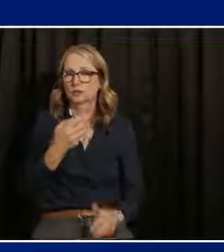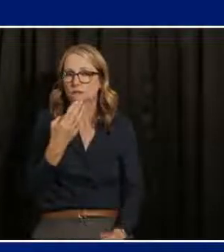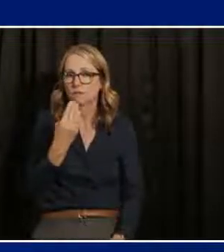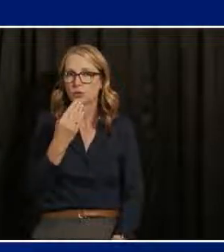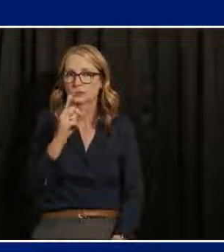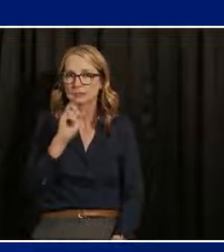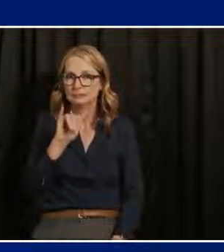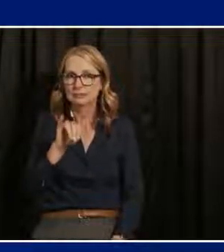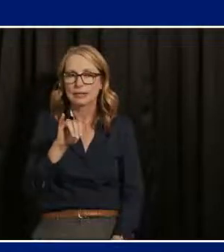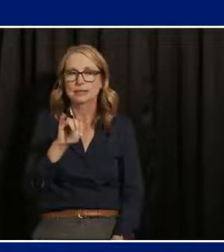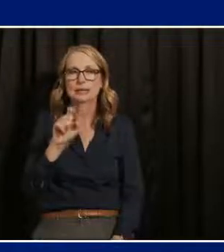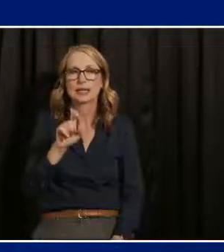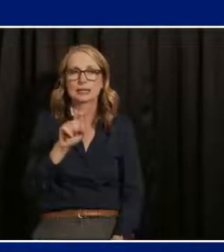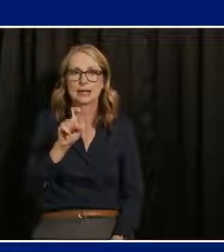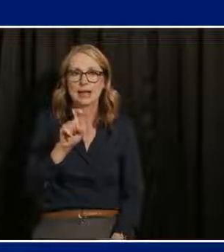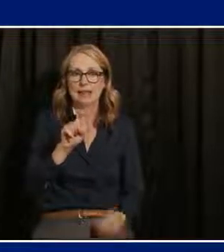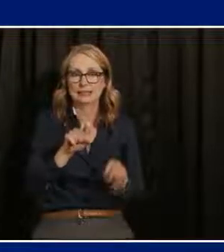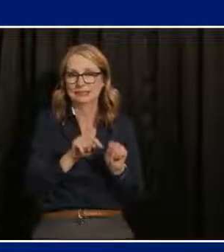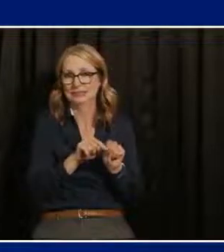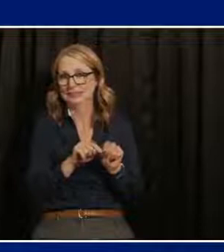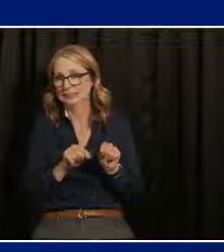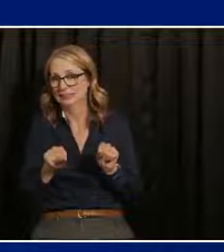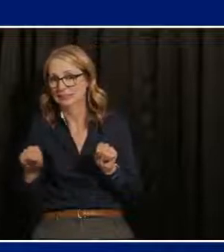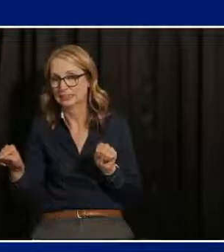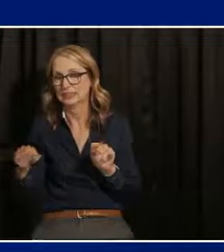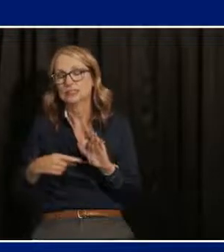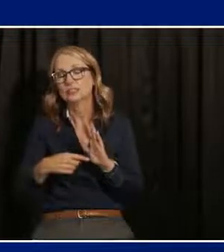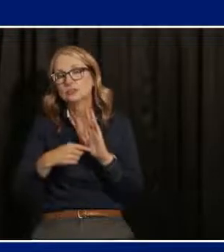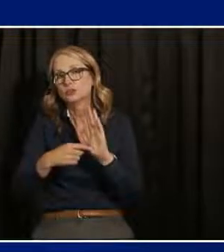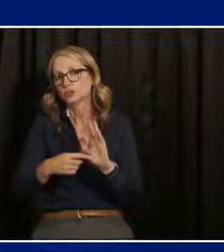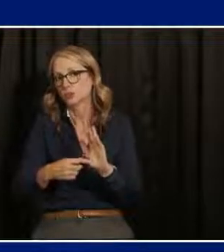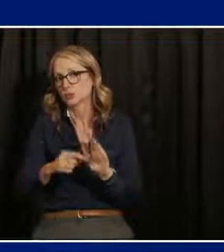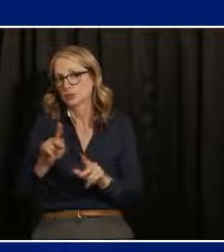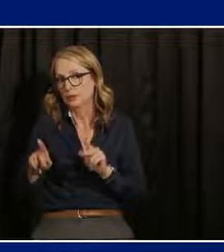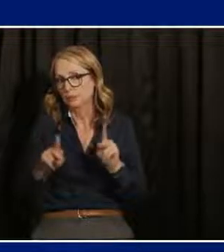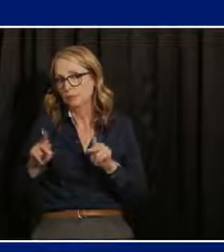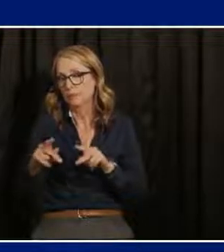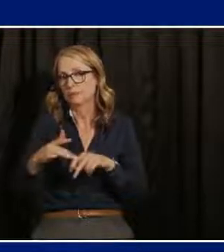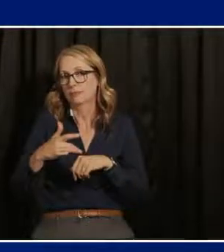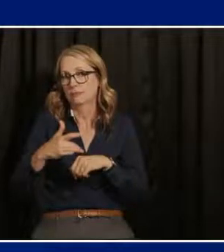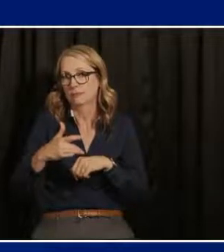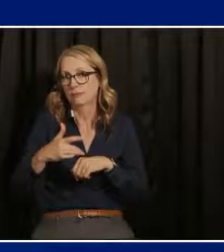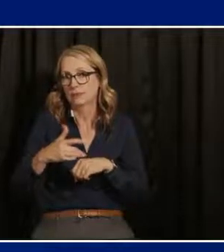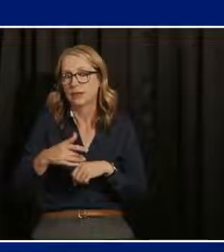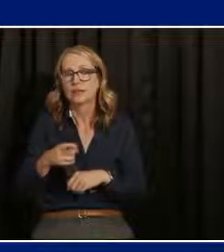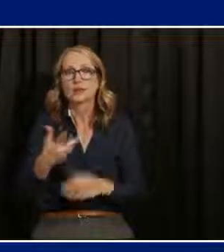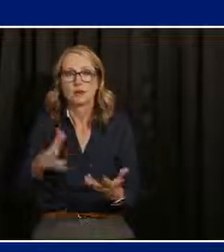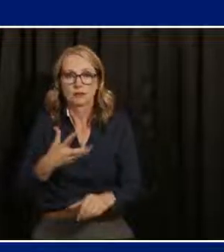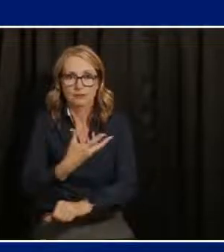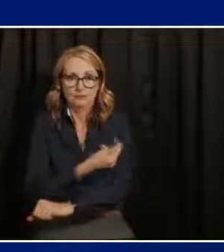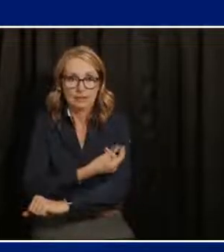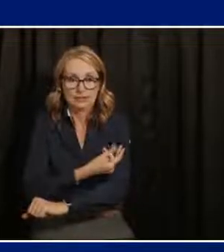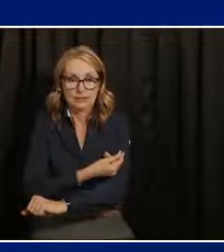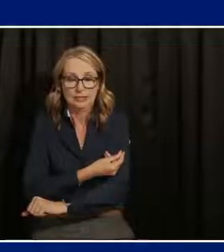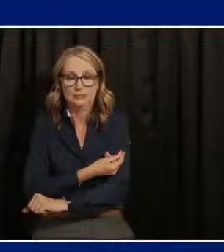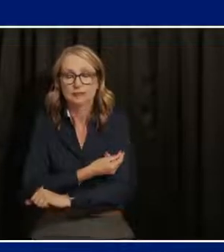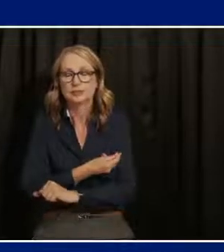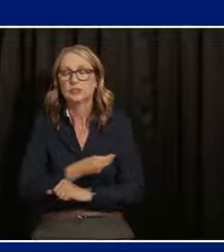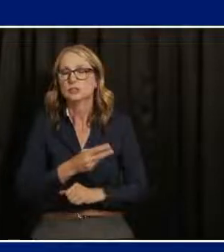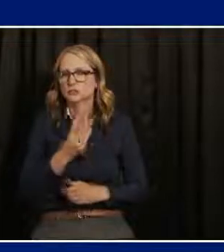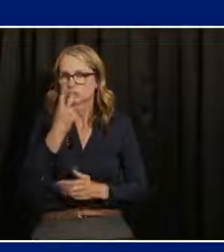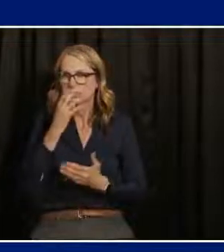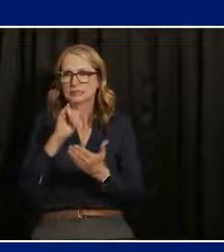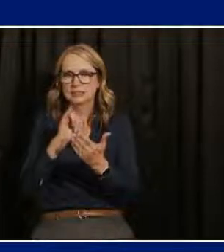along the x-axis, or along the bottom, you see the share of the eligible population in each of those counties that has been immunized. And we see this correlation, and it's